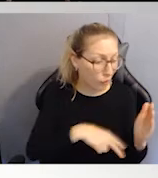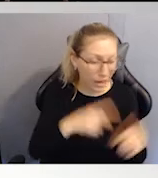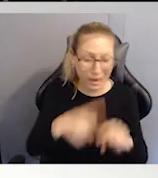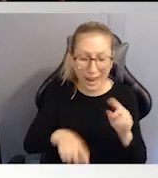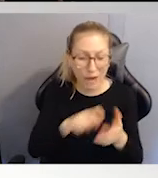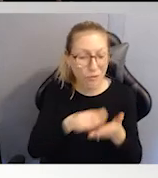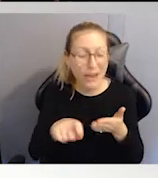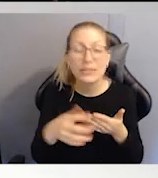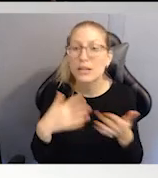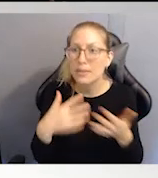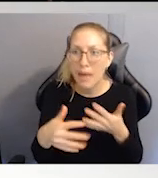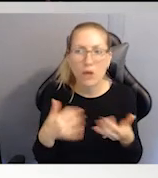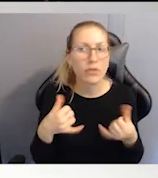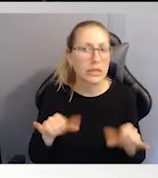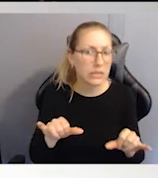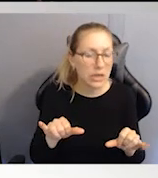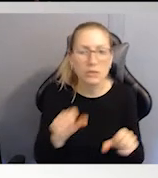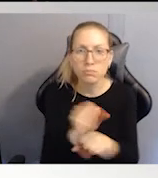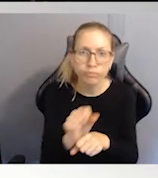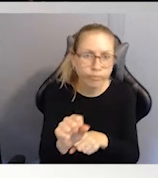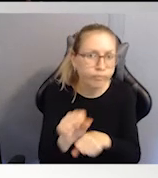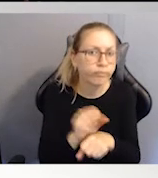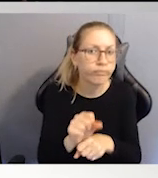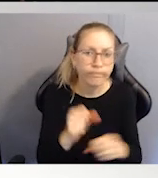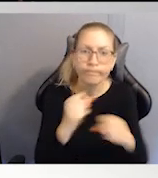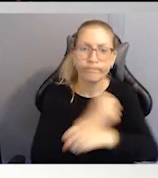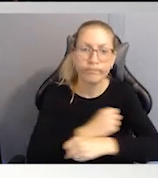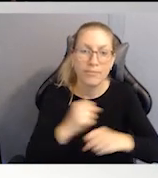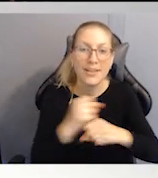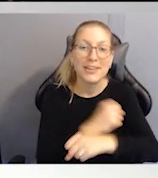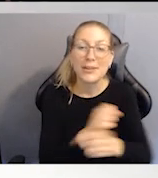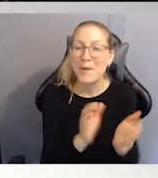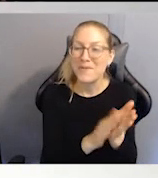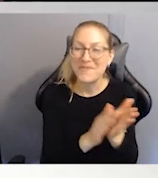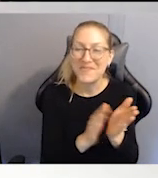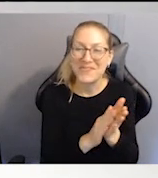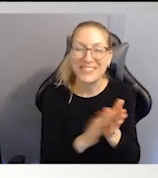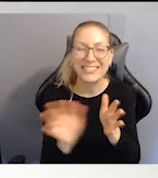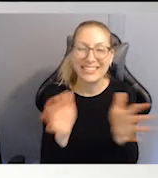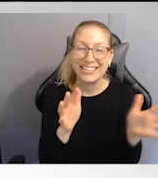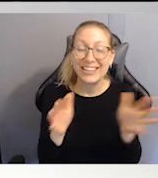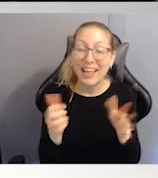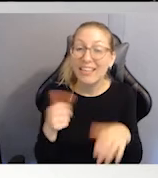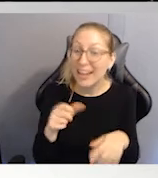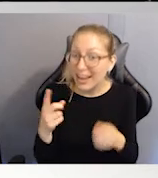busy. So you guys give them all a big hand, and we want to take some questions if anybody has any.